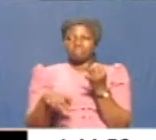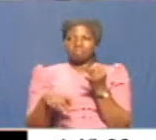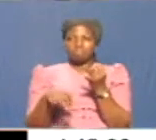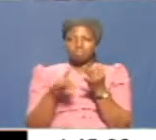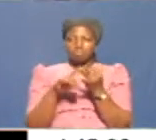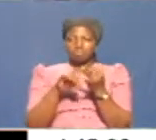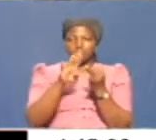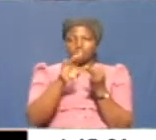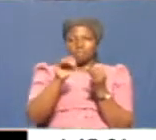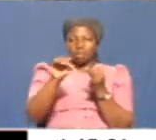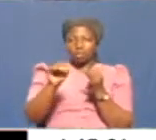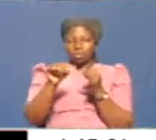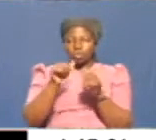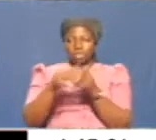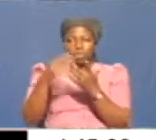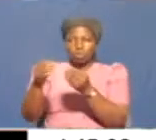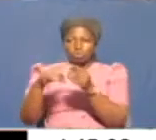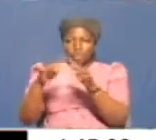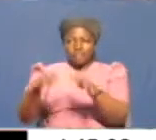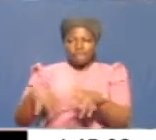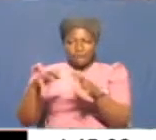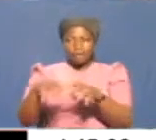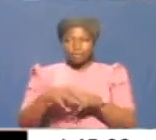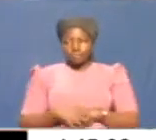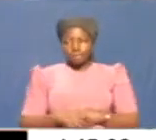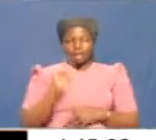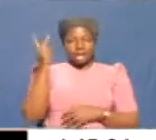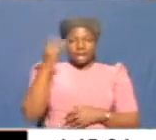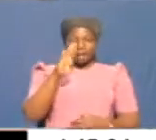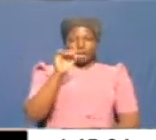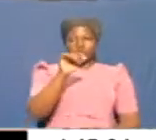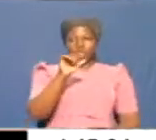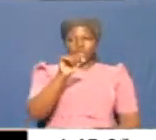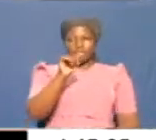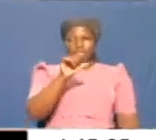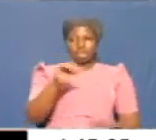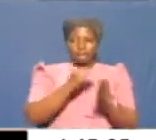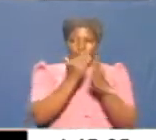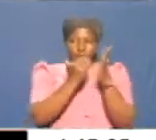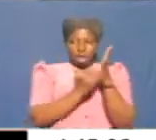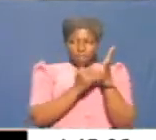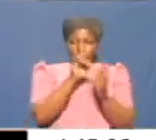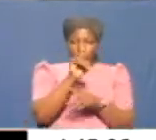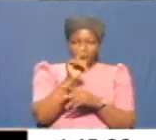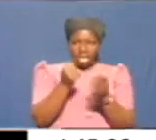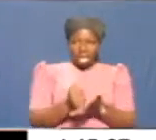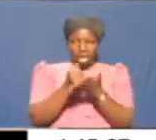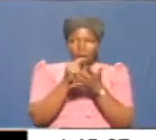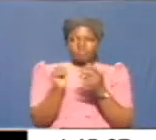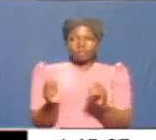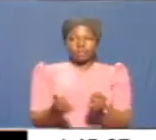into farming. According to the Kenya Biogas Program, one biodigester helps save 1.08 tons of trees annually